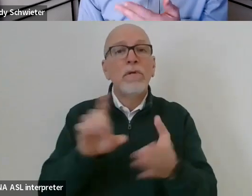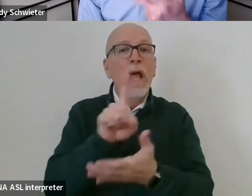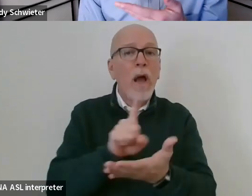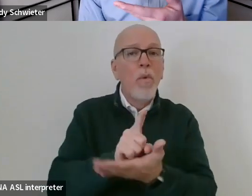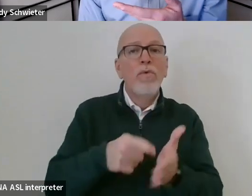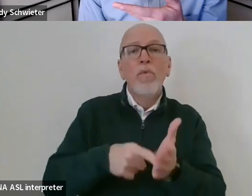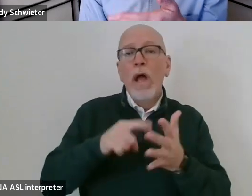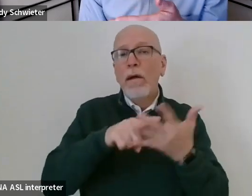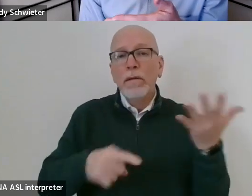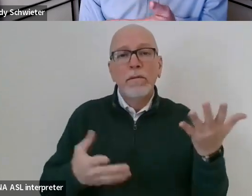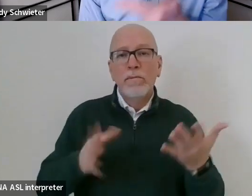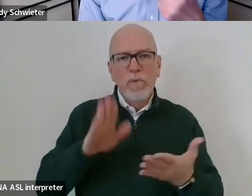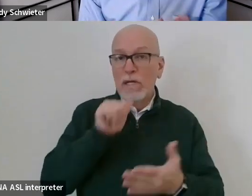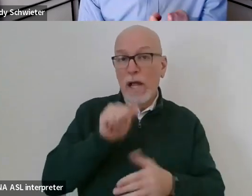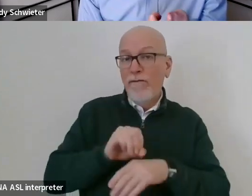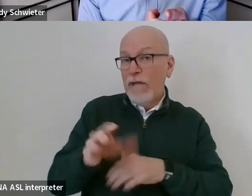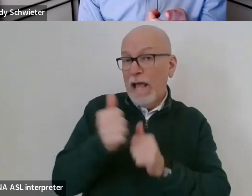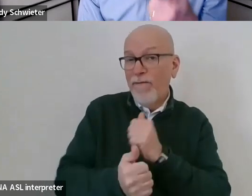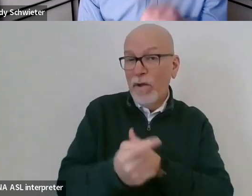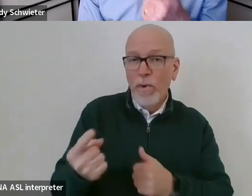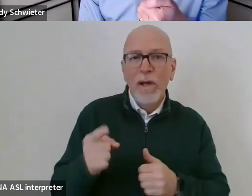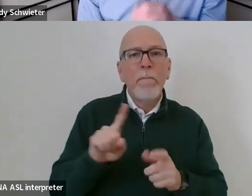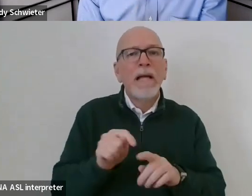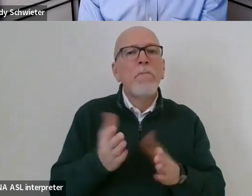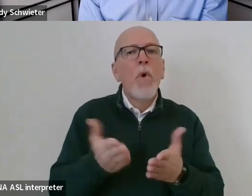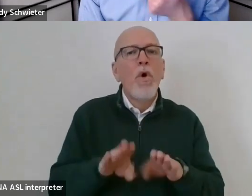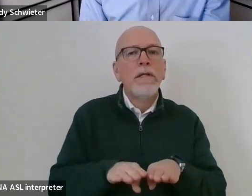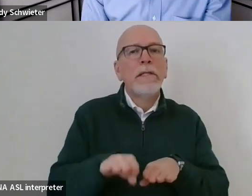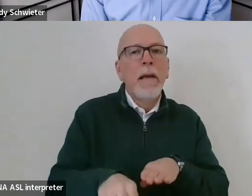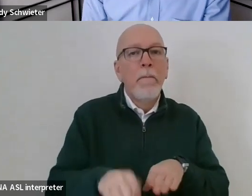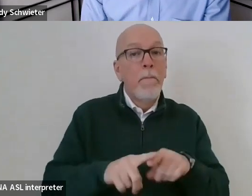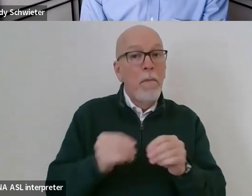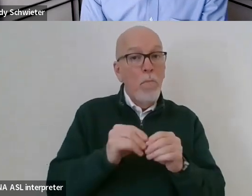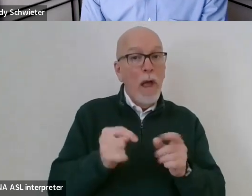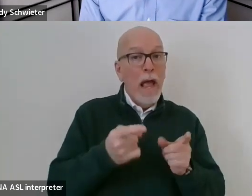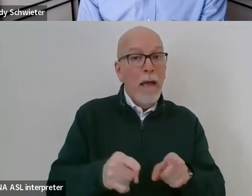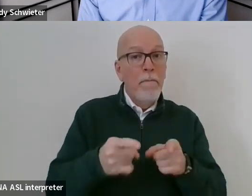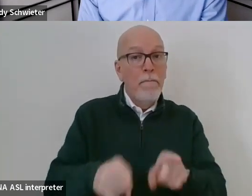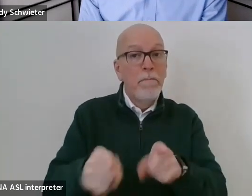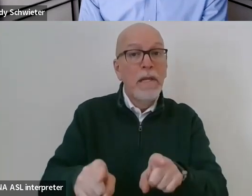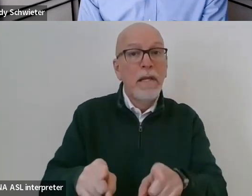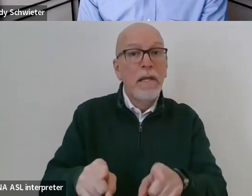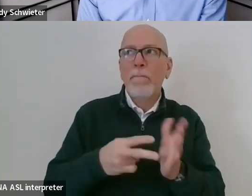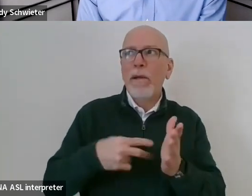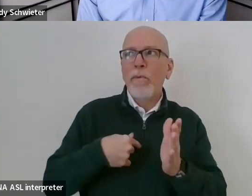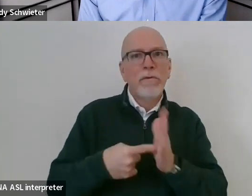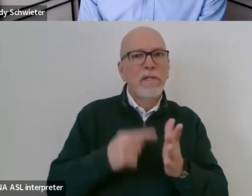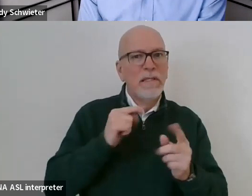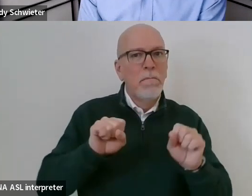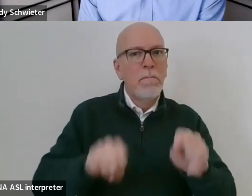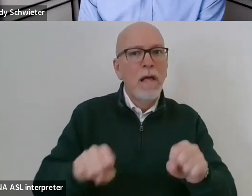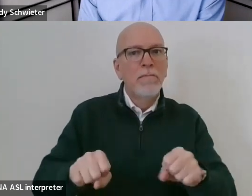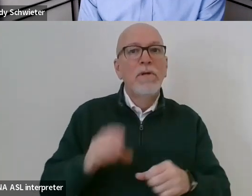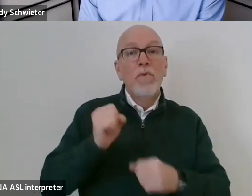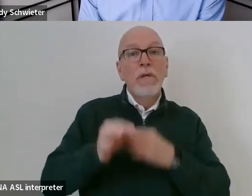required. It's not going to affect everyone. It's a small step, but the more those things happen, the more we demonstrate that they're possible. So I think rather than